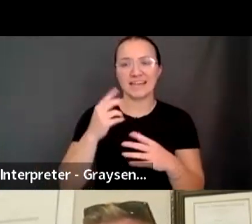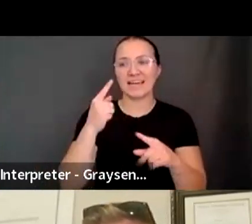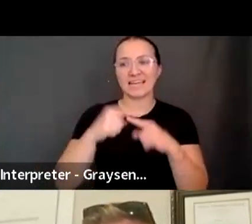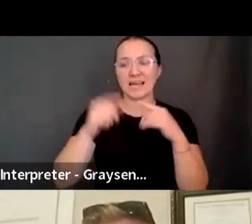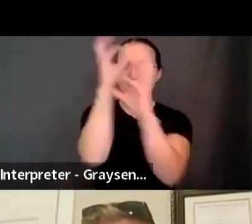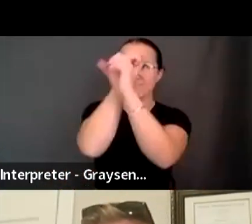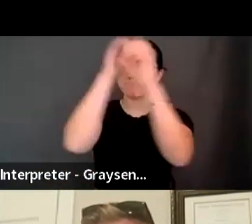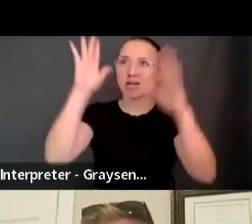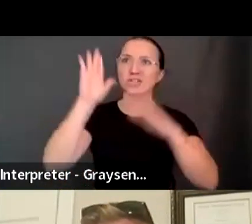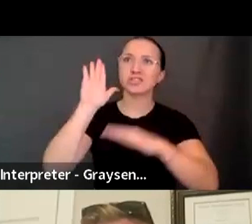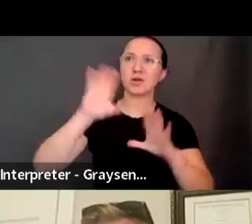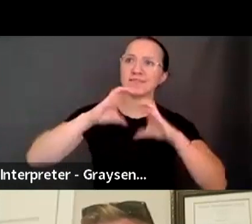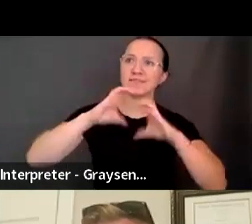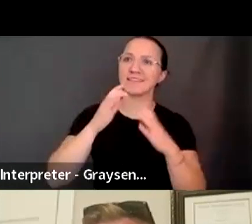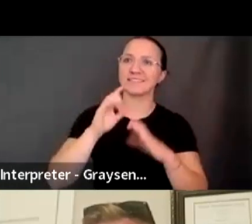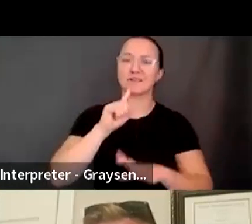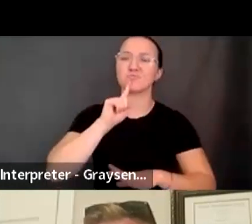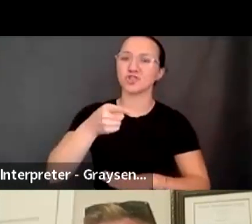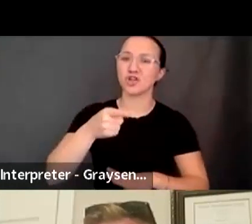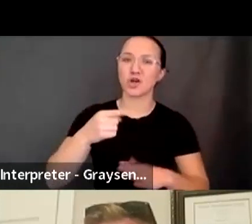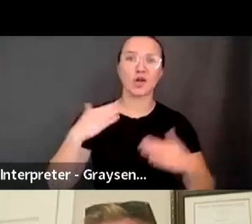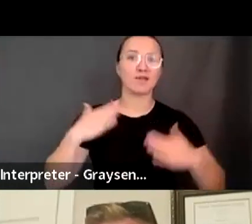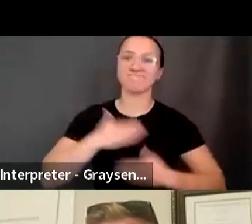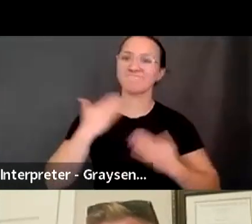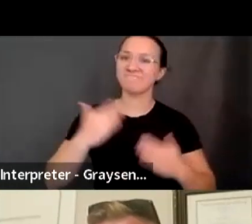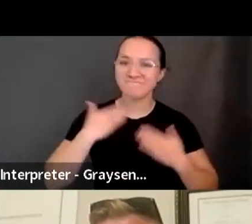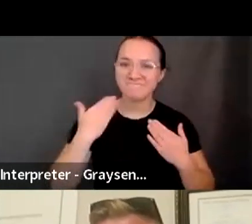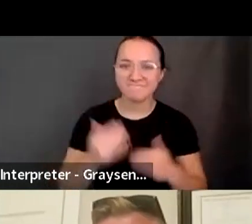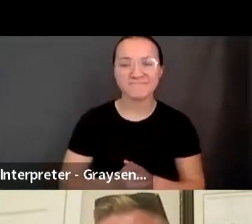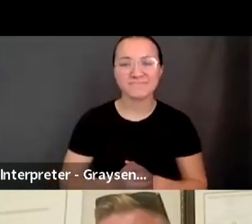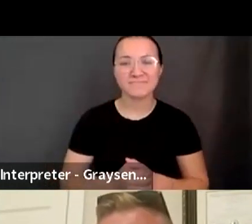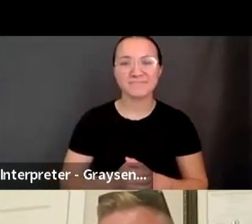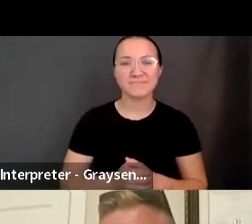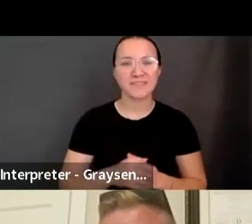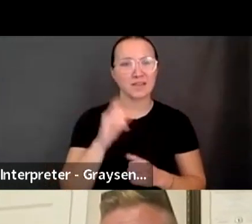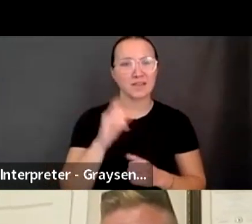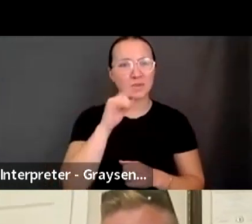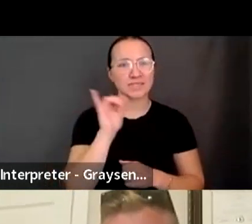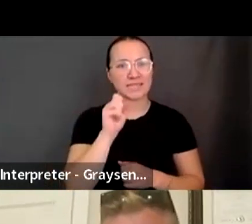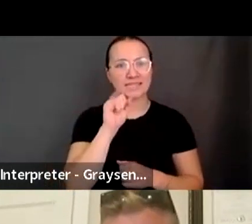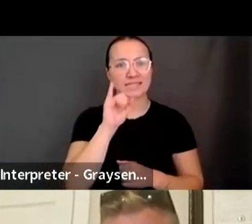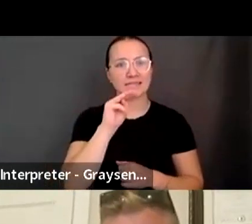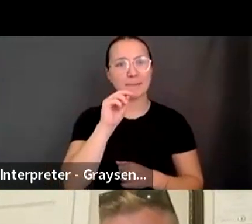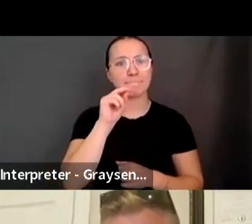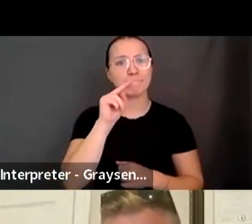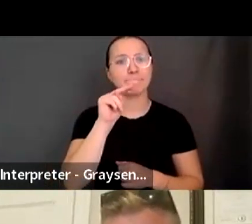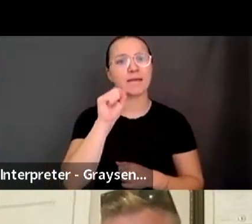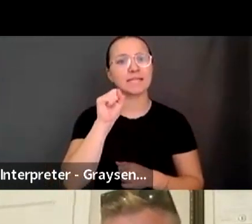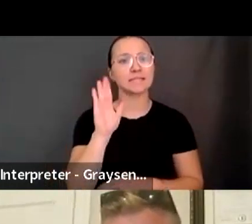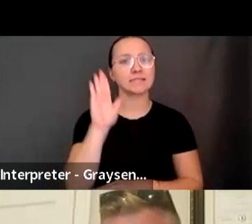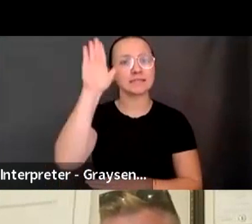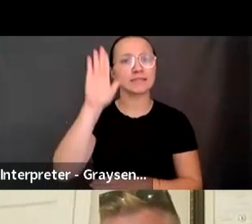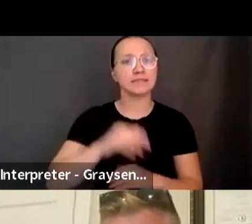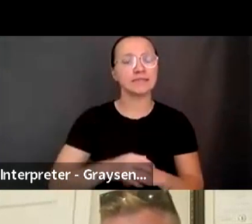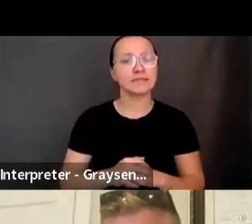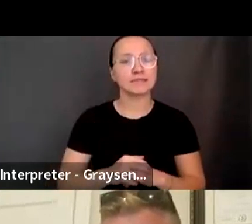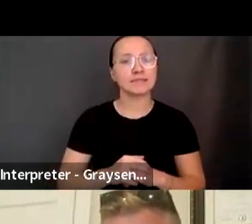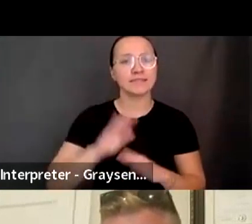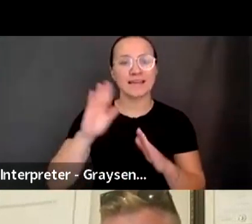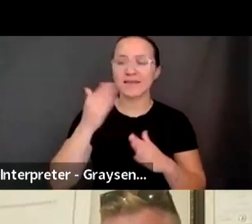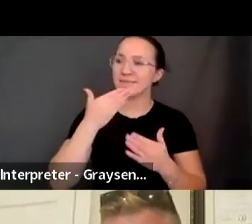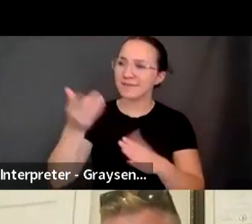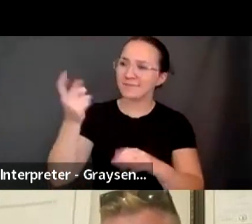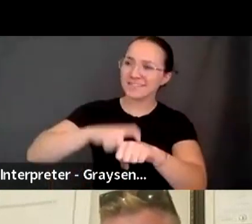delightful. Thanks. No problem. Looks like Simmons has his hand up. Go ahead, Joel. Yeah, Adam, thanks for your